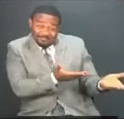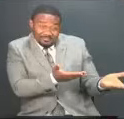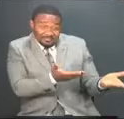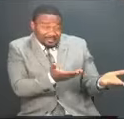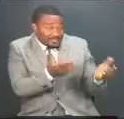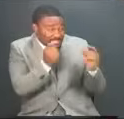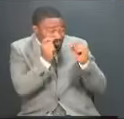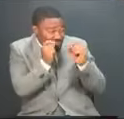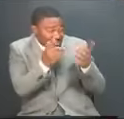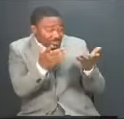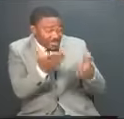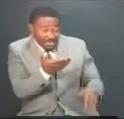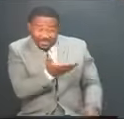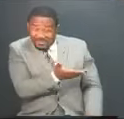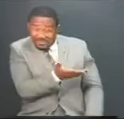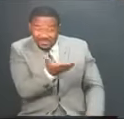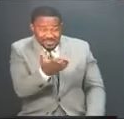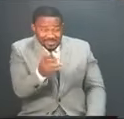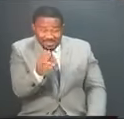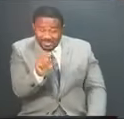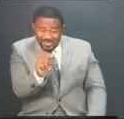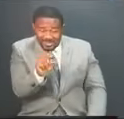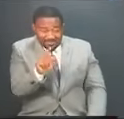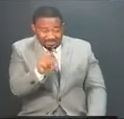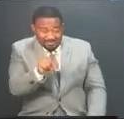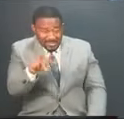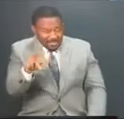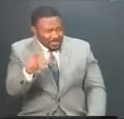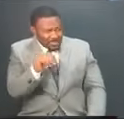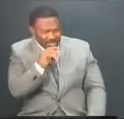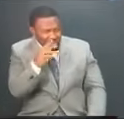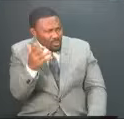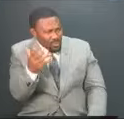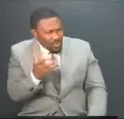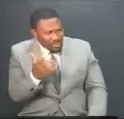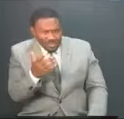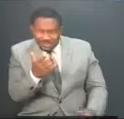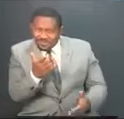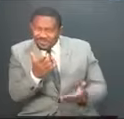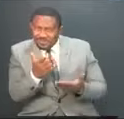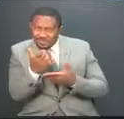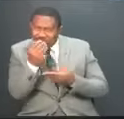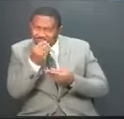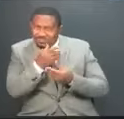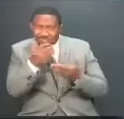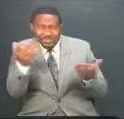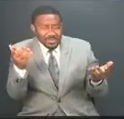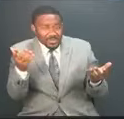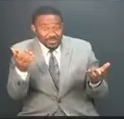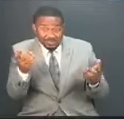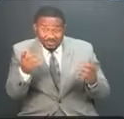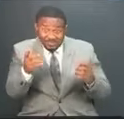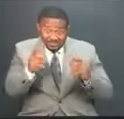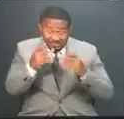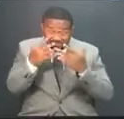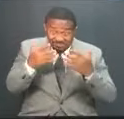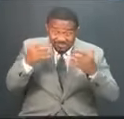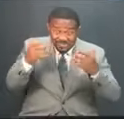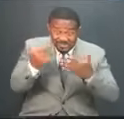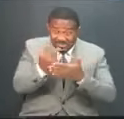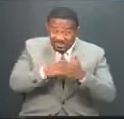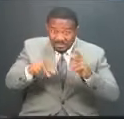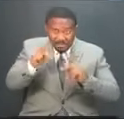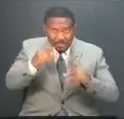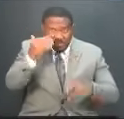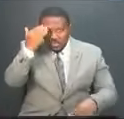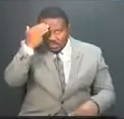friends on the other side will not want this fact to be stated so that Ghanaians will know